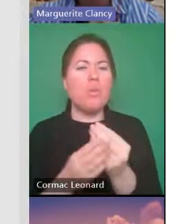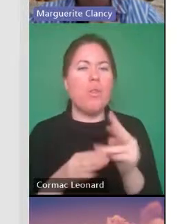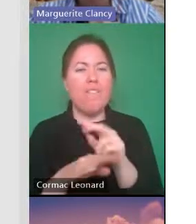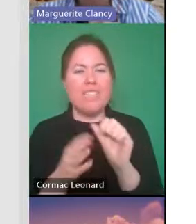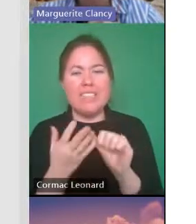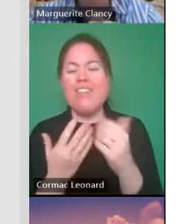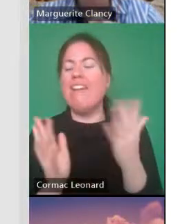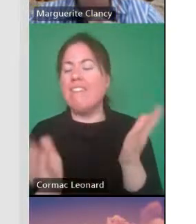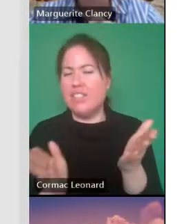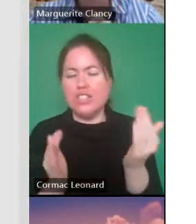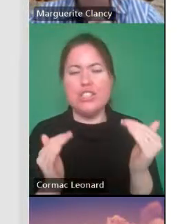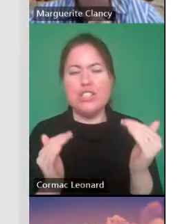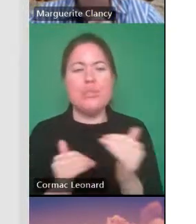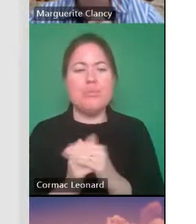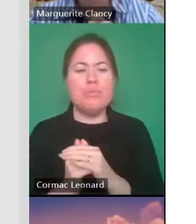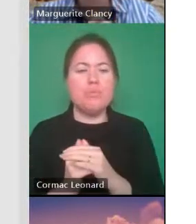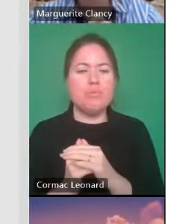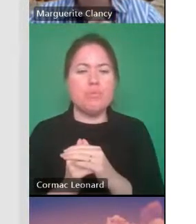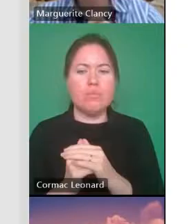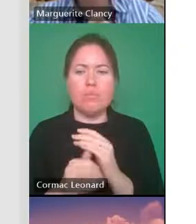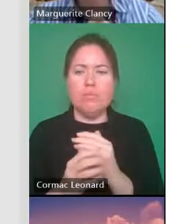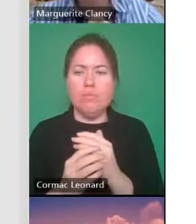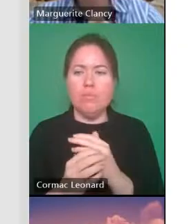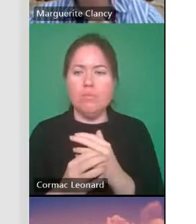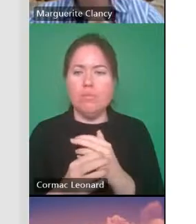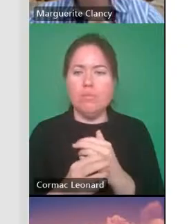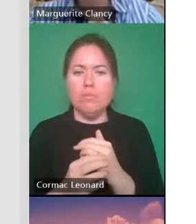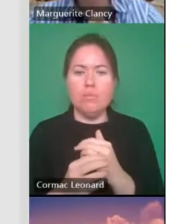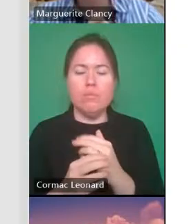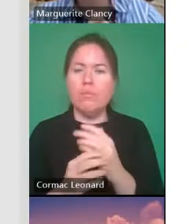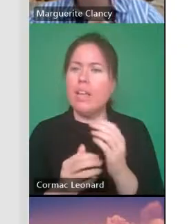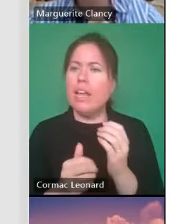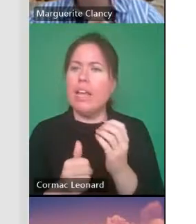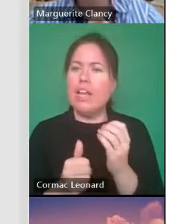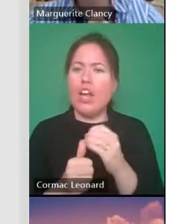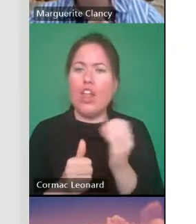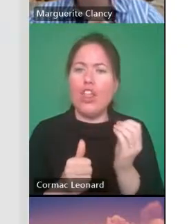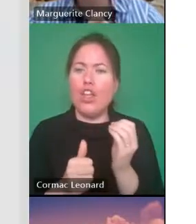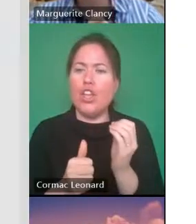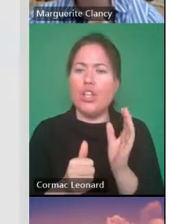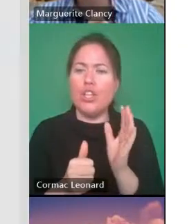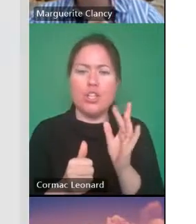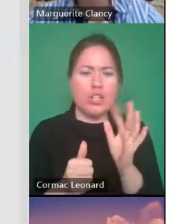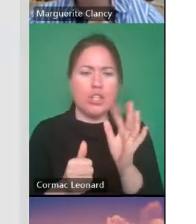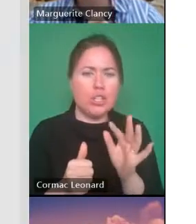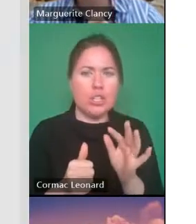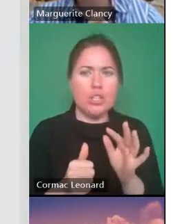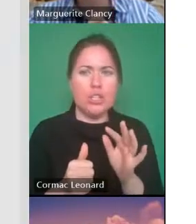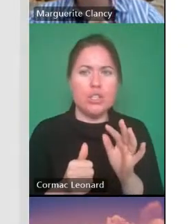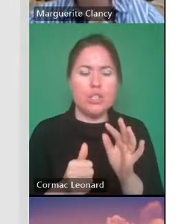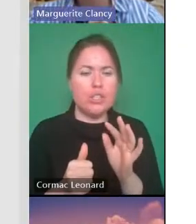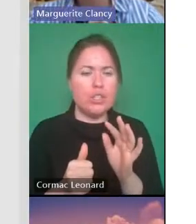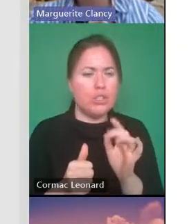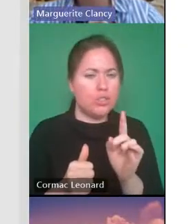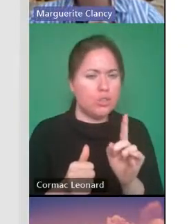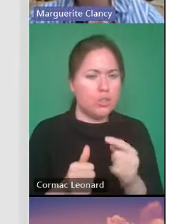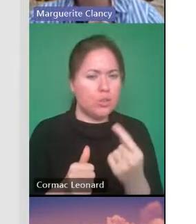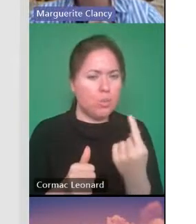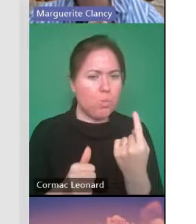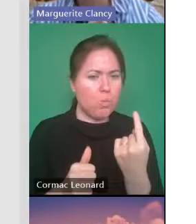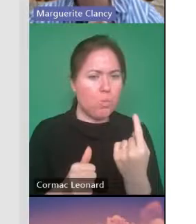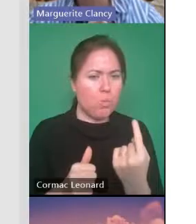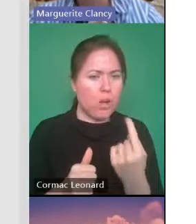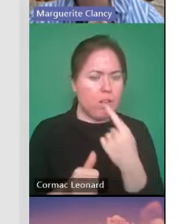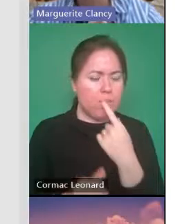covered. Just checking now, Carol, have anybody else? Okay, hi all. One there. There's just one there, Tim.